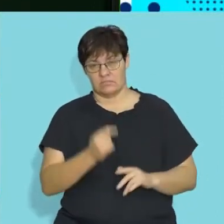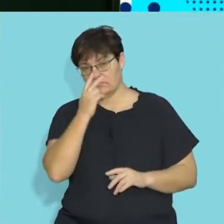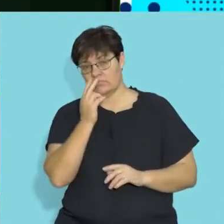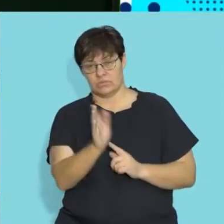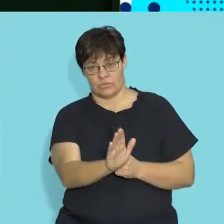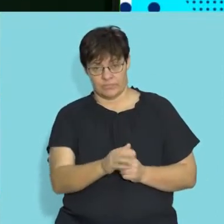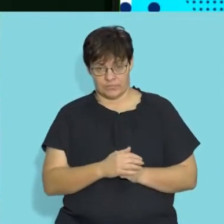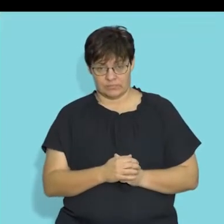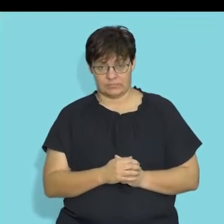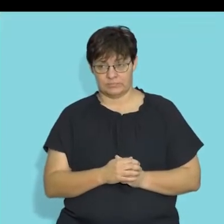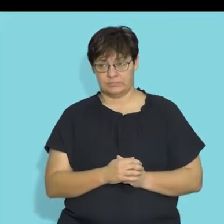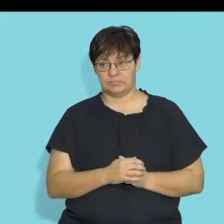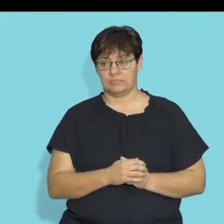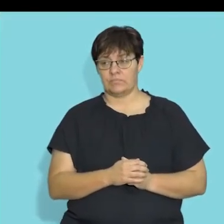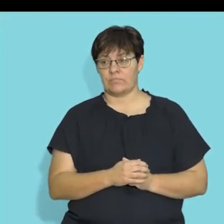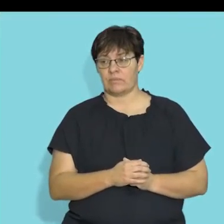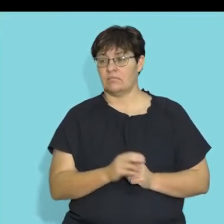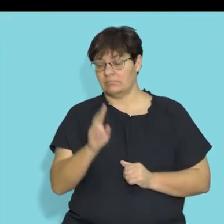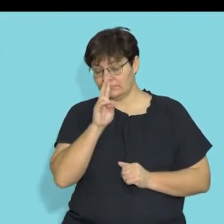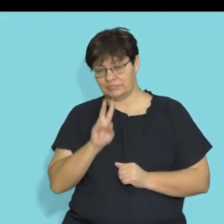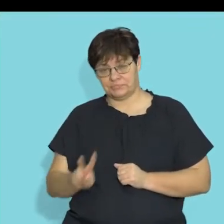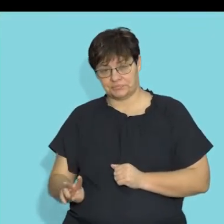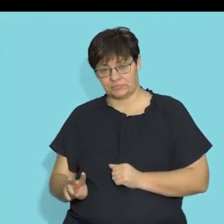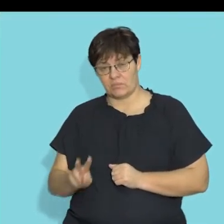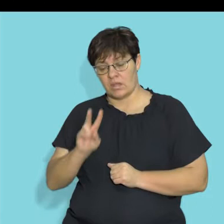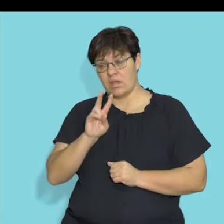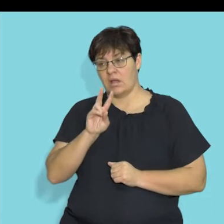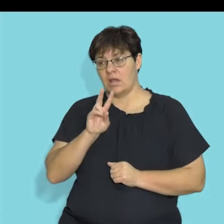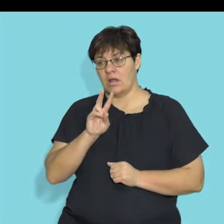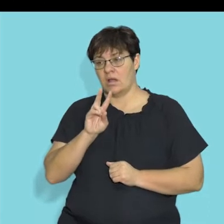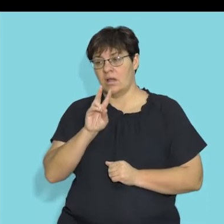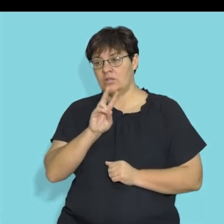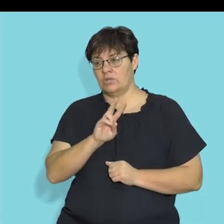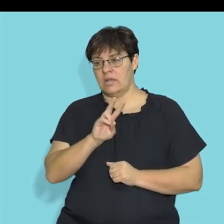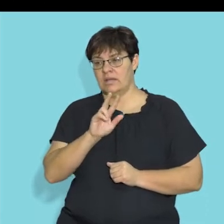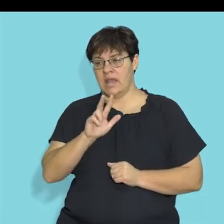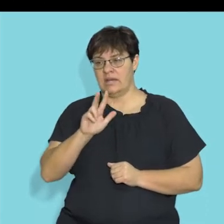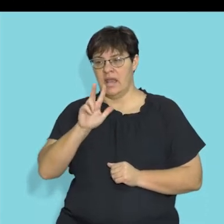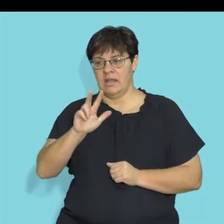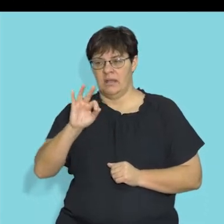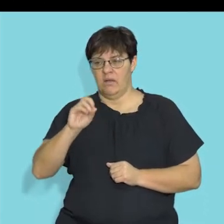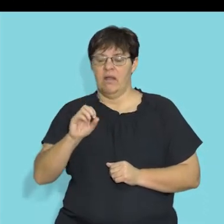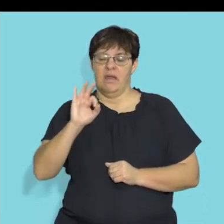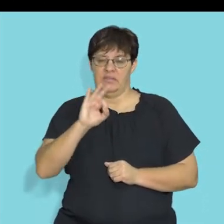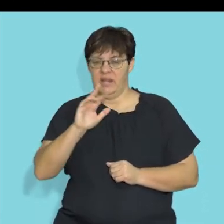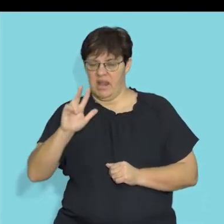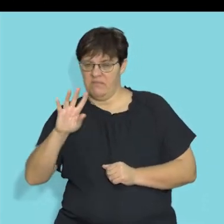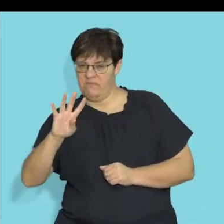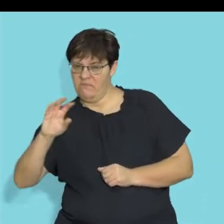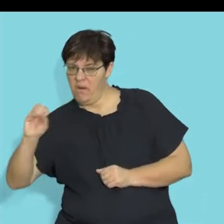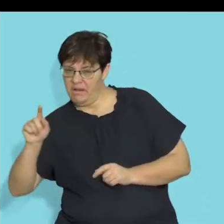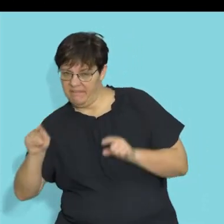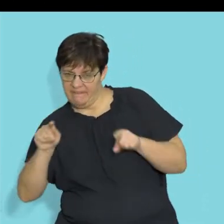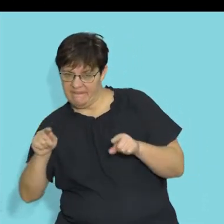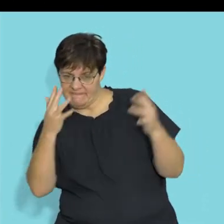budget. Let me show you. Watch here. Can you see the 28,830 plus the 38,400